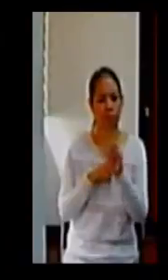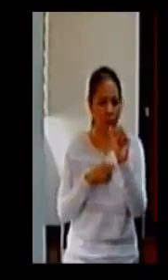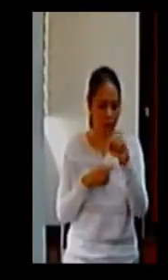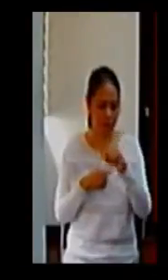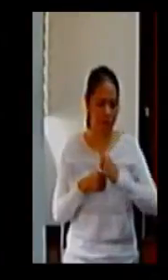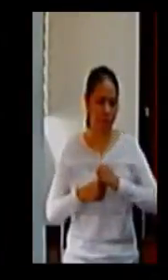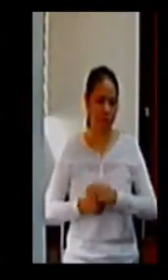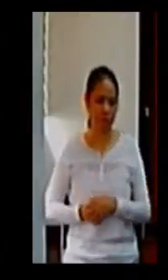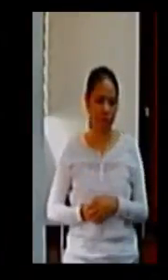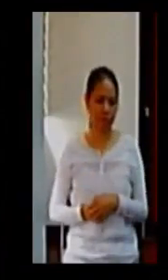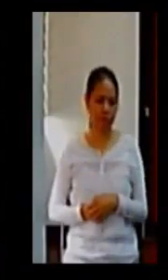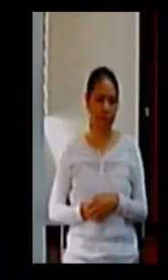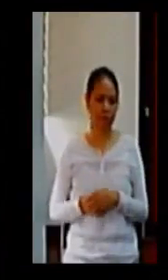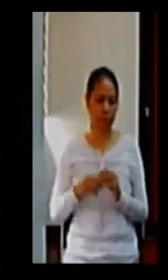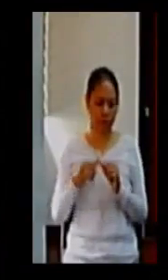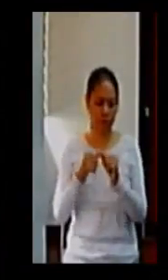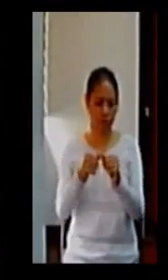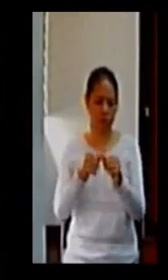proceed.